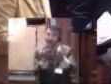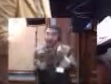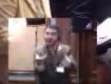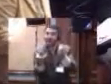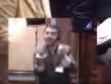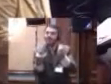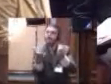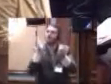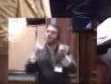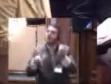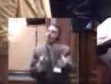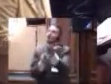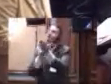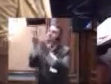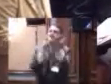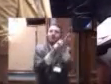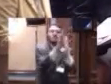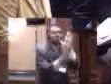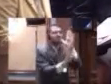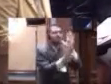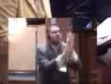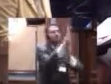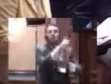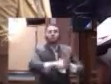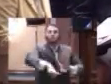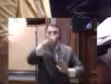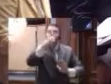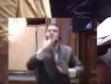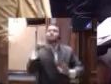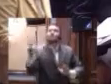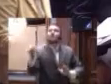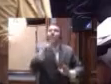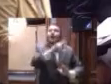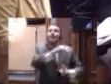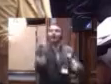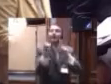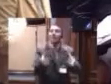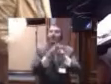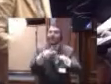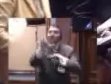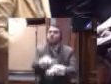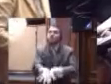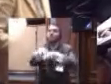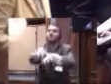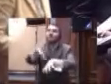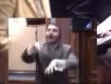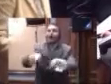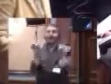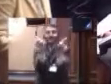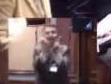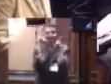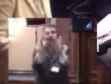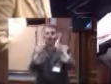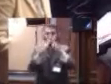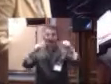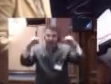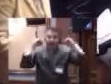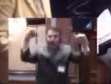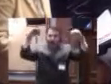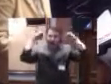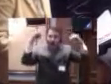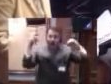apart. We need to do this. We need to accept the other. We need to have also gender equality, which is very